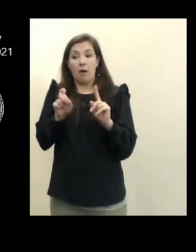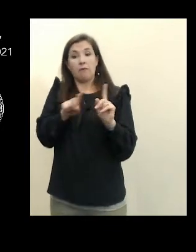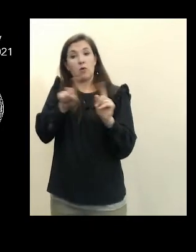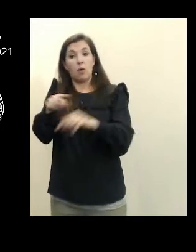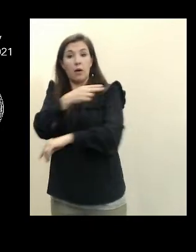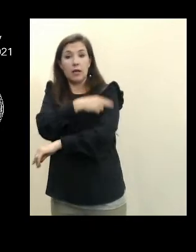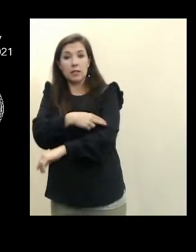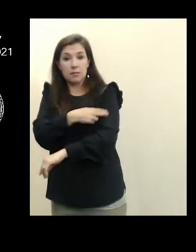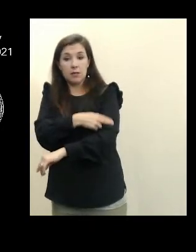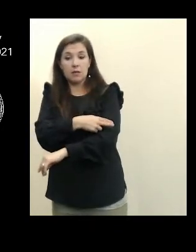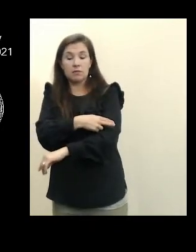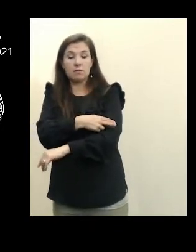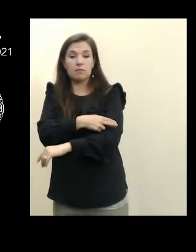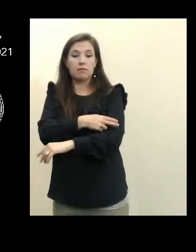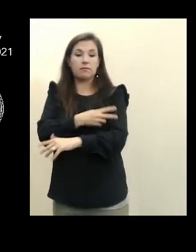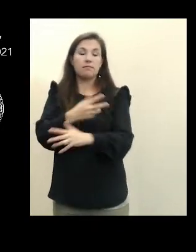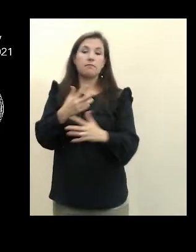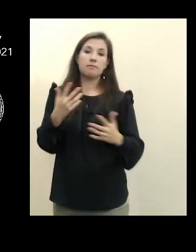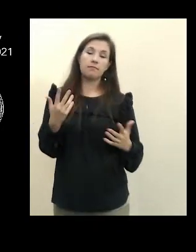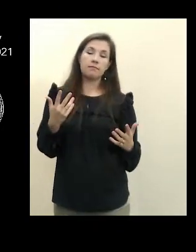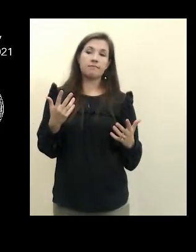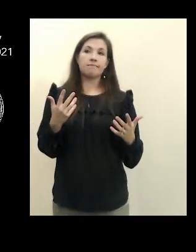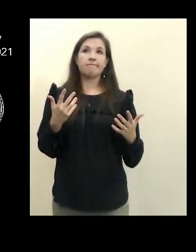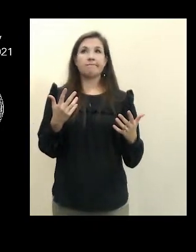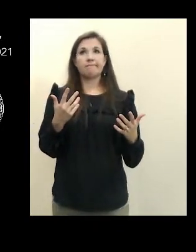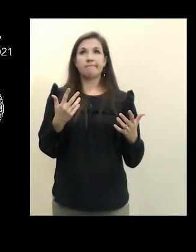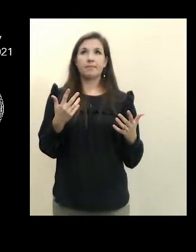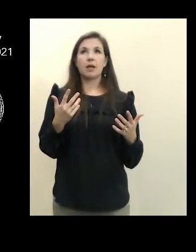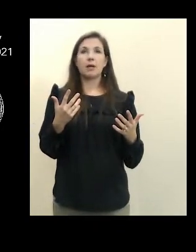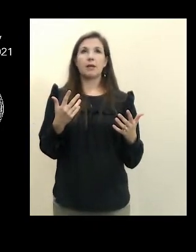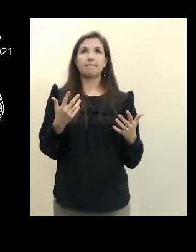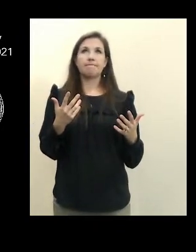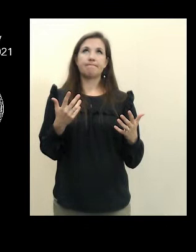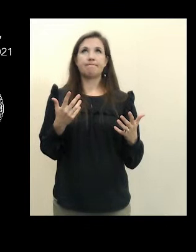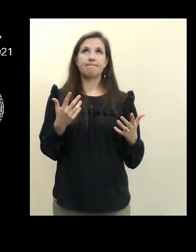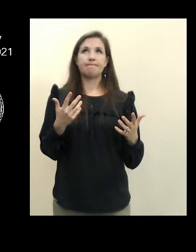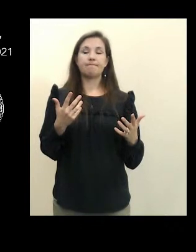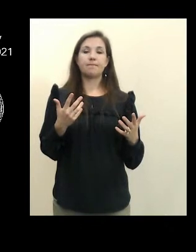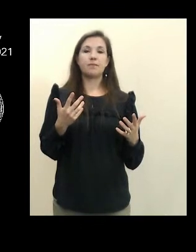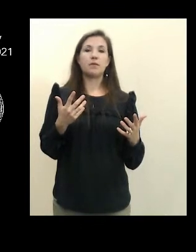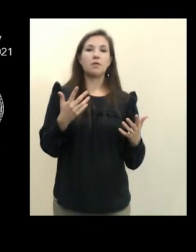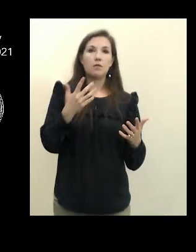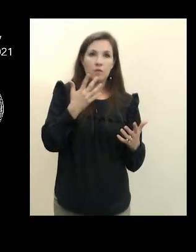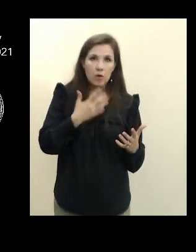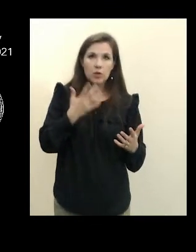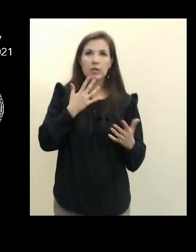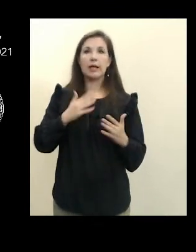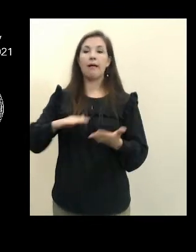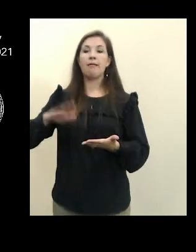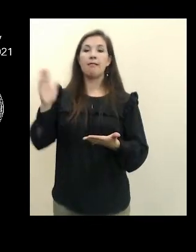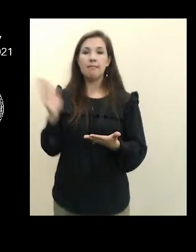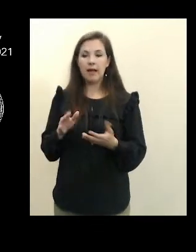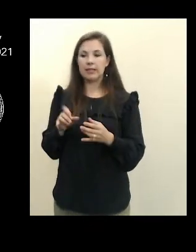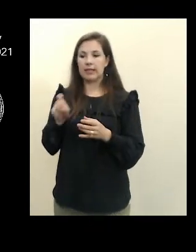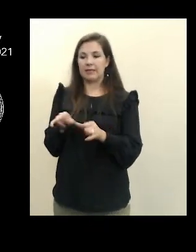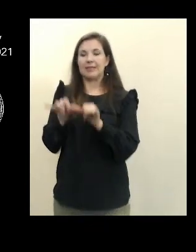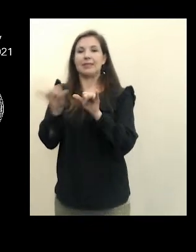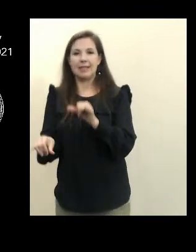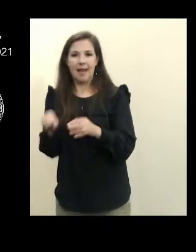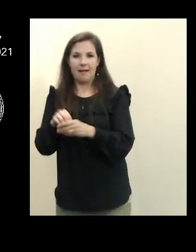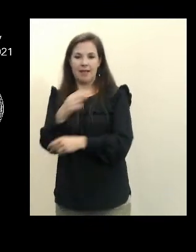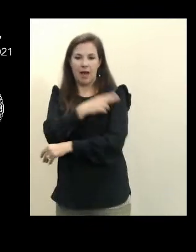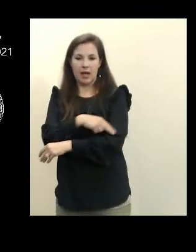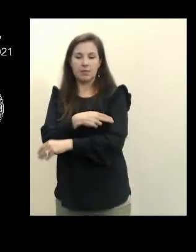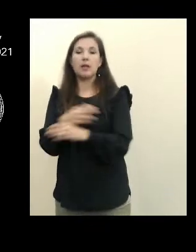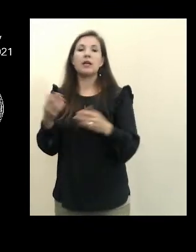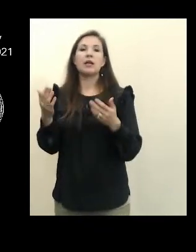hospital, unfortunately, I should say fortunately, there's not as many that are being hospitalized, even though the Delta variant is